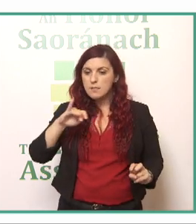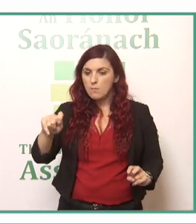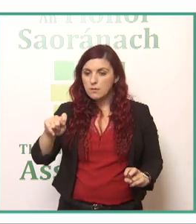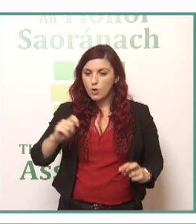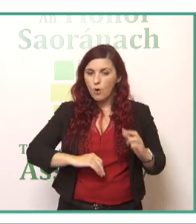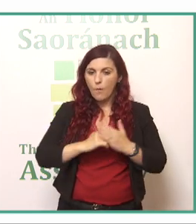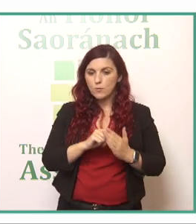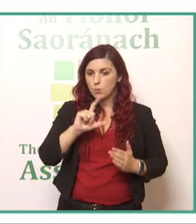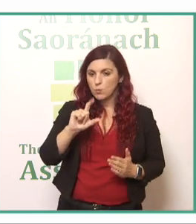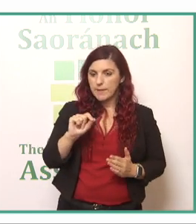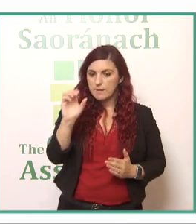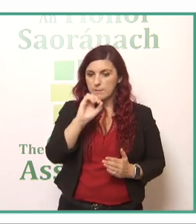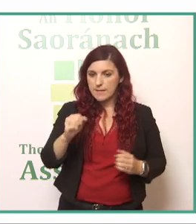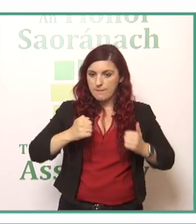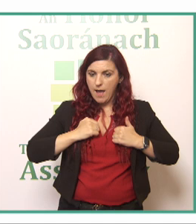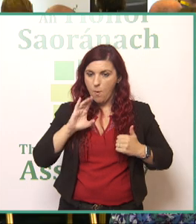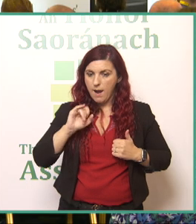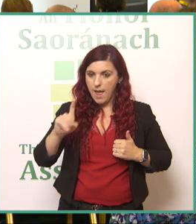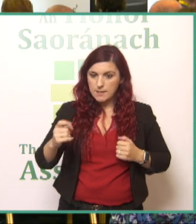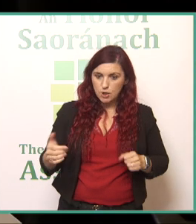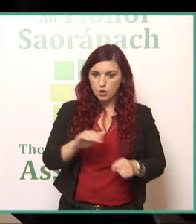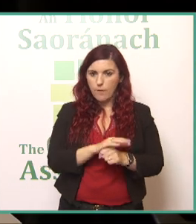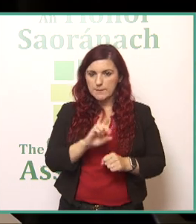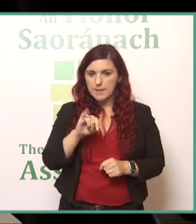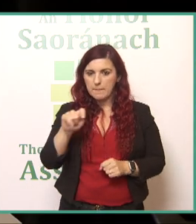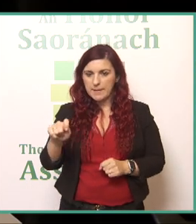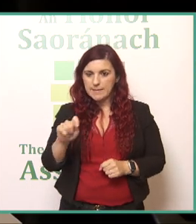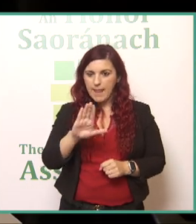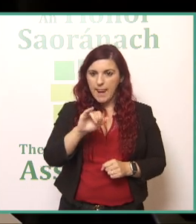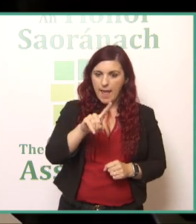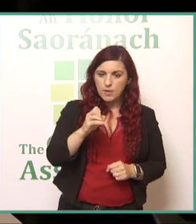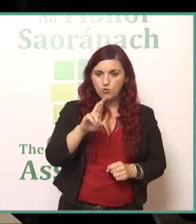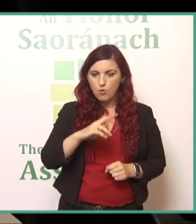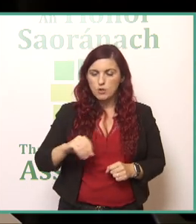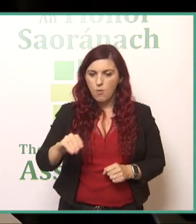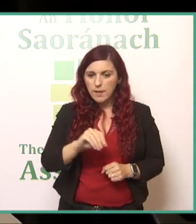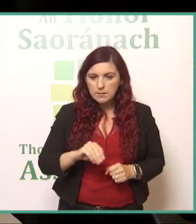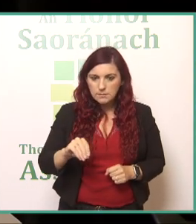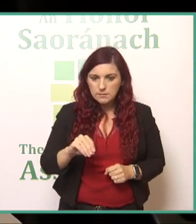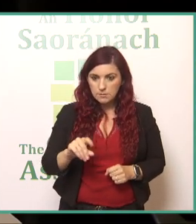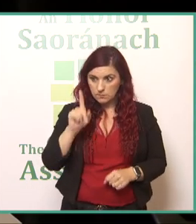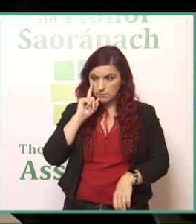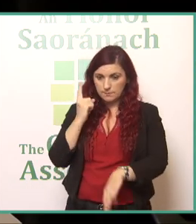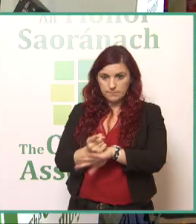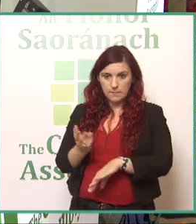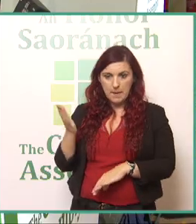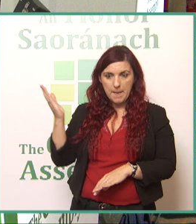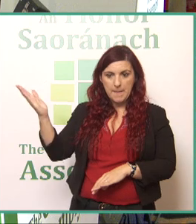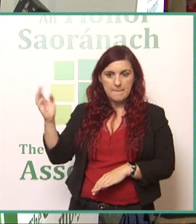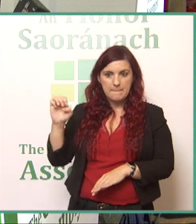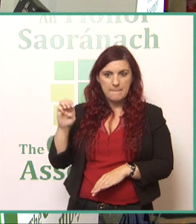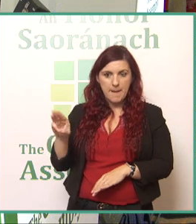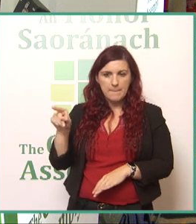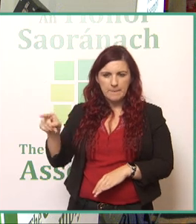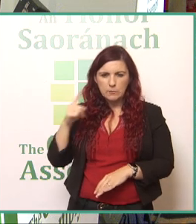20% of our land is covered in peatland or peat soils. So you can see this map showing, you know, the